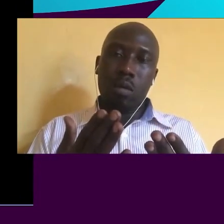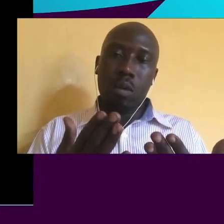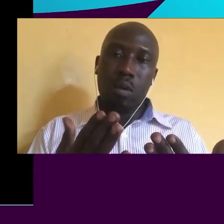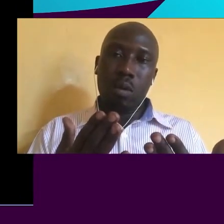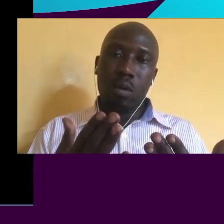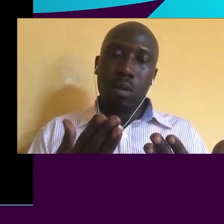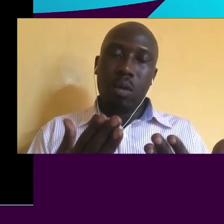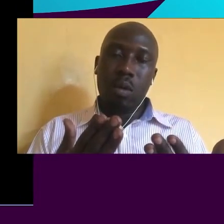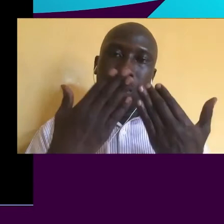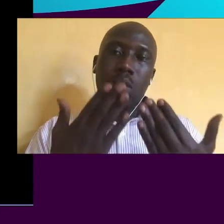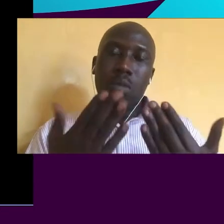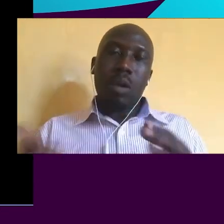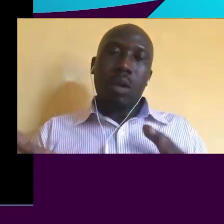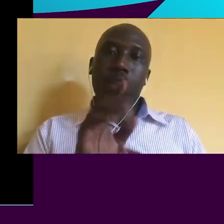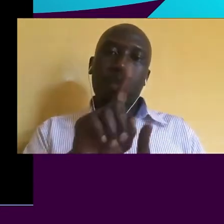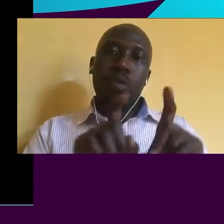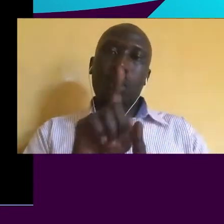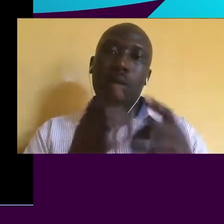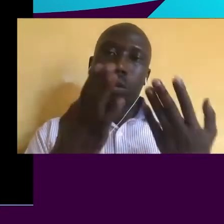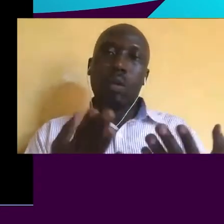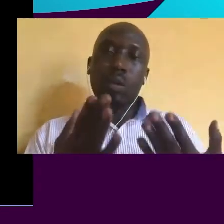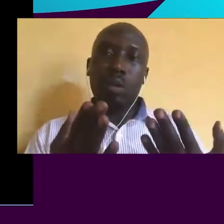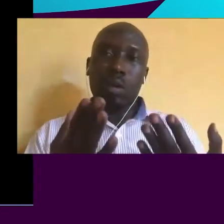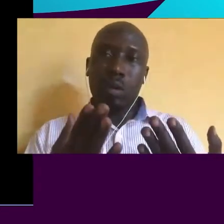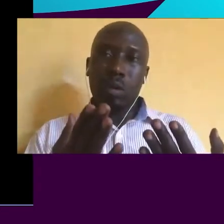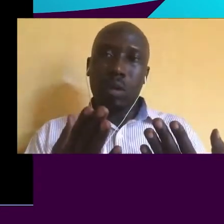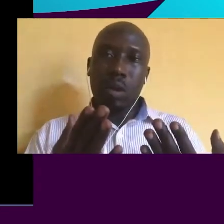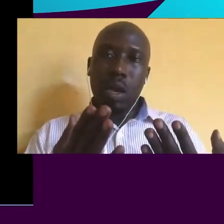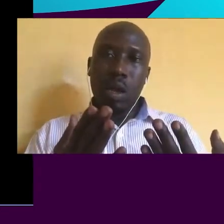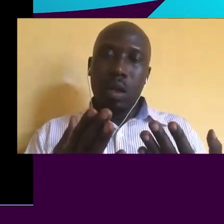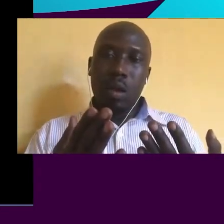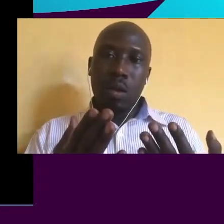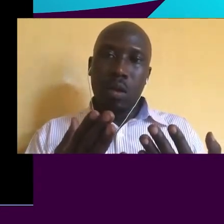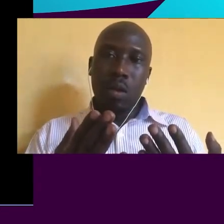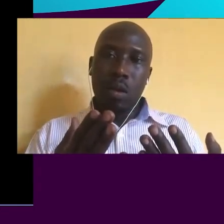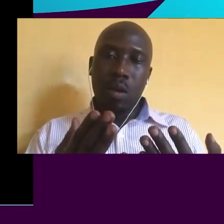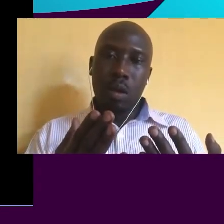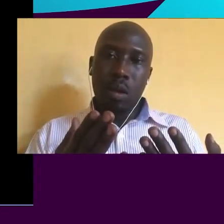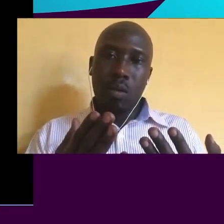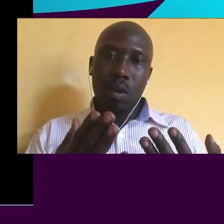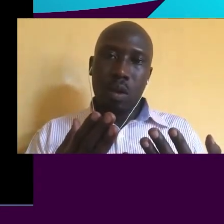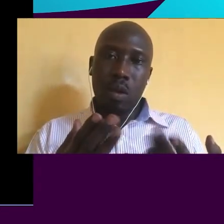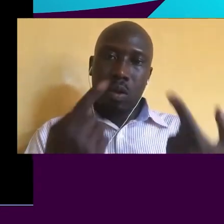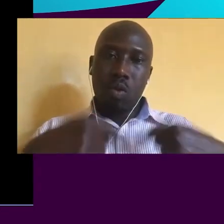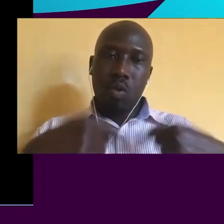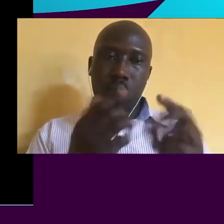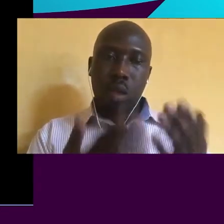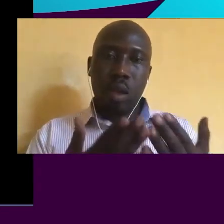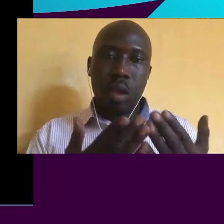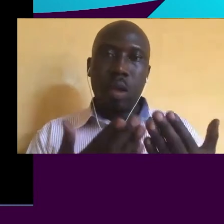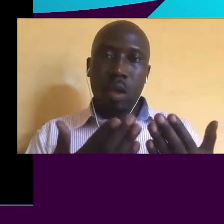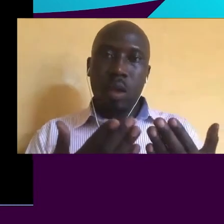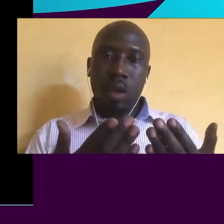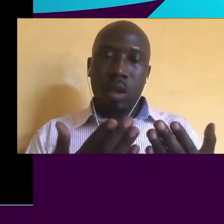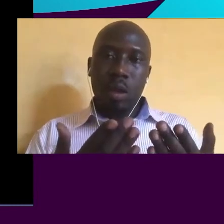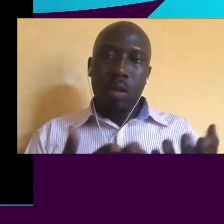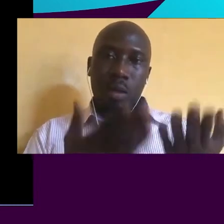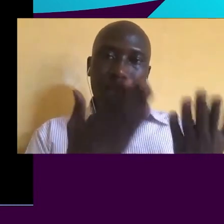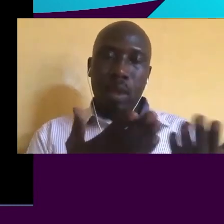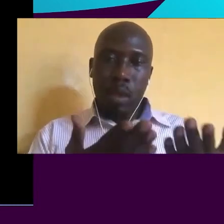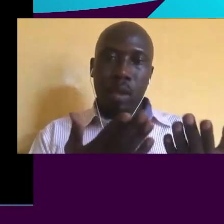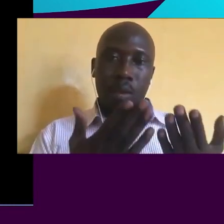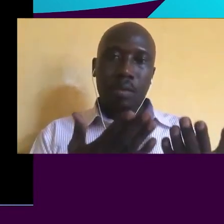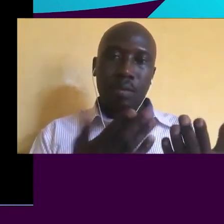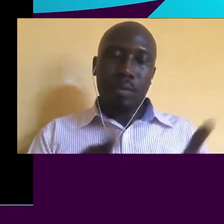question, as FUFA, we are various on ensuring